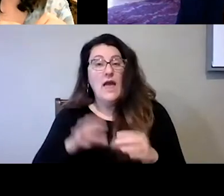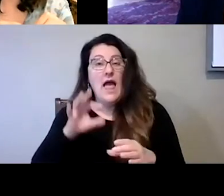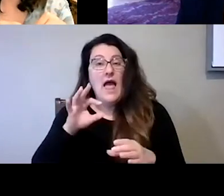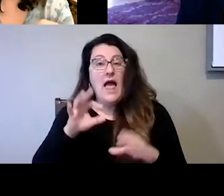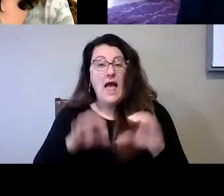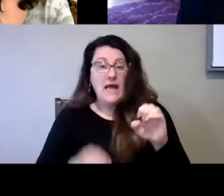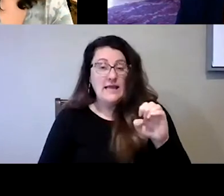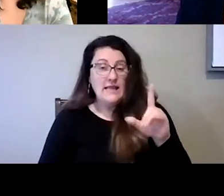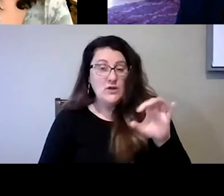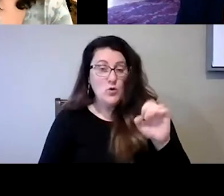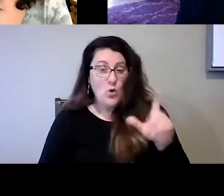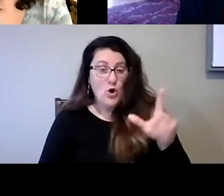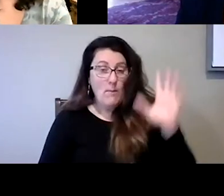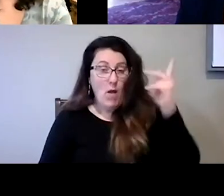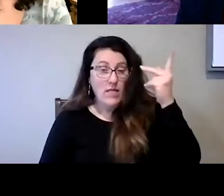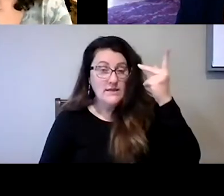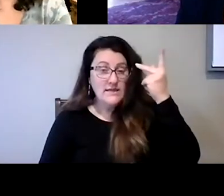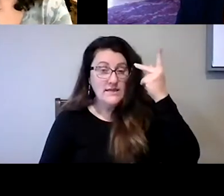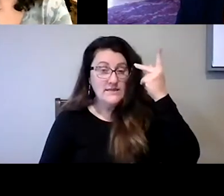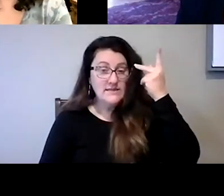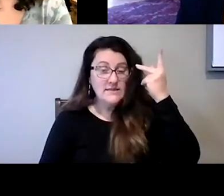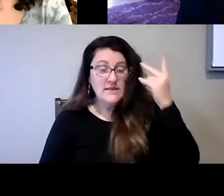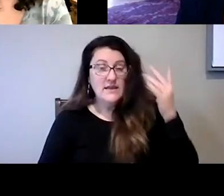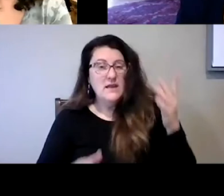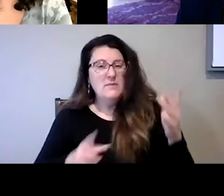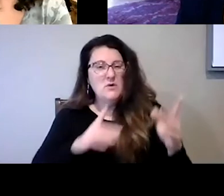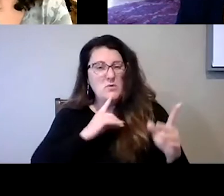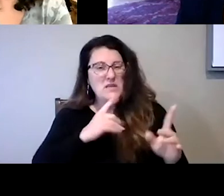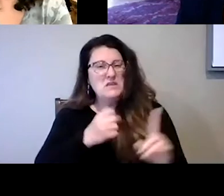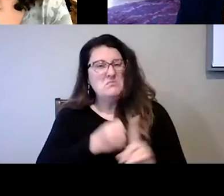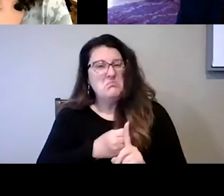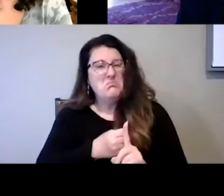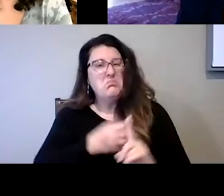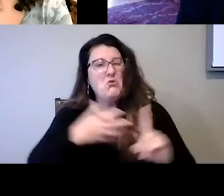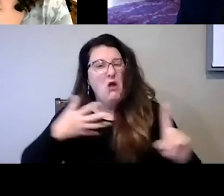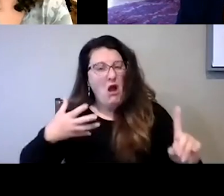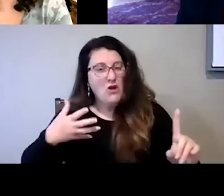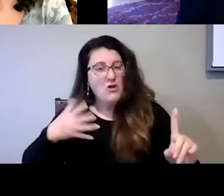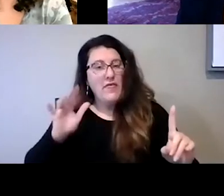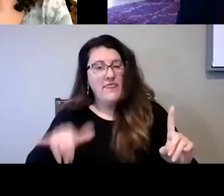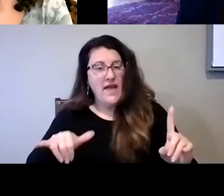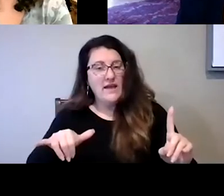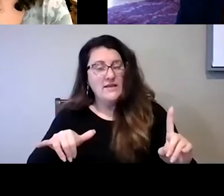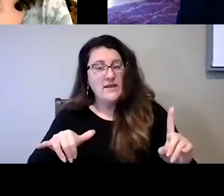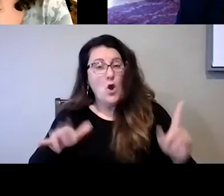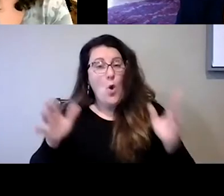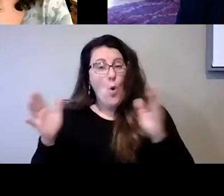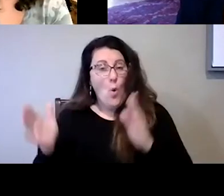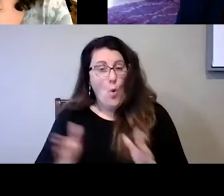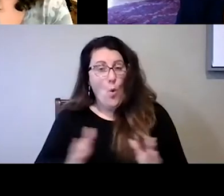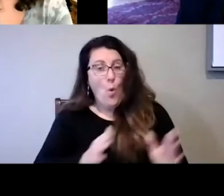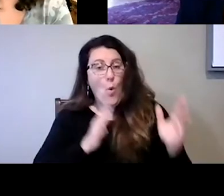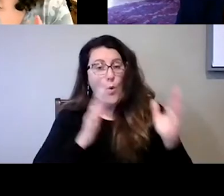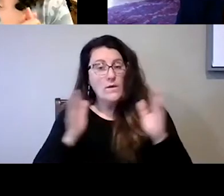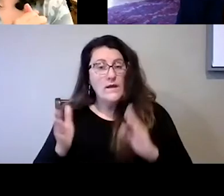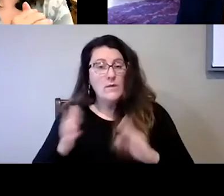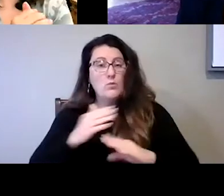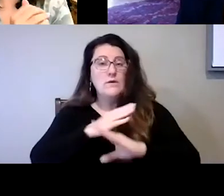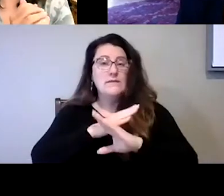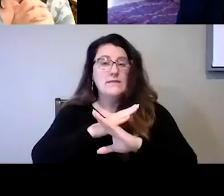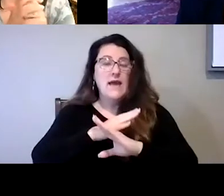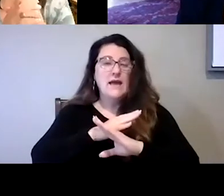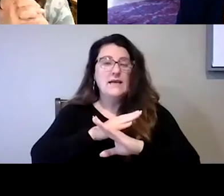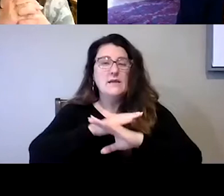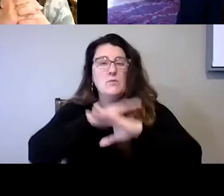politics, but in my view, it's even broader than electoral politics. It's organization that protects and preserves